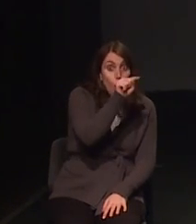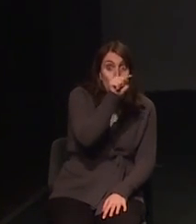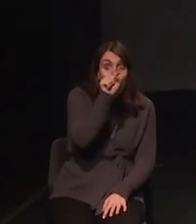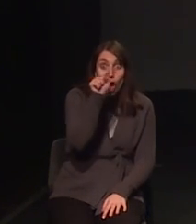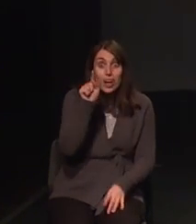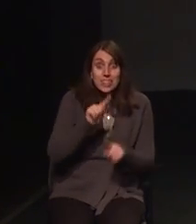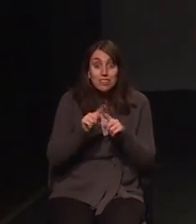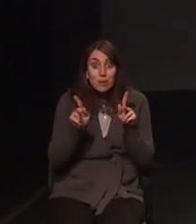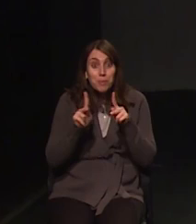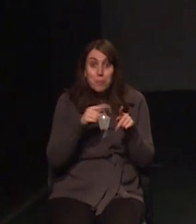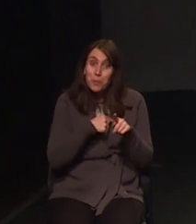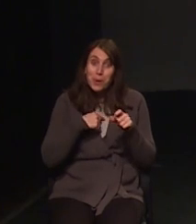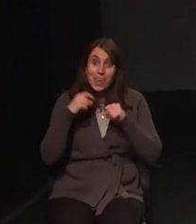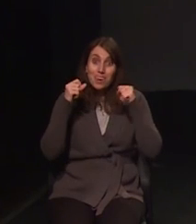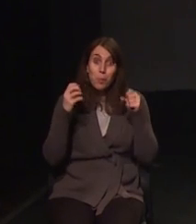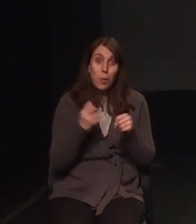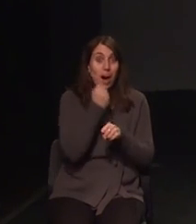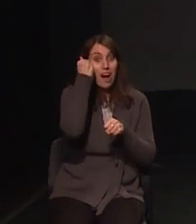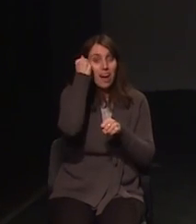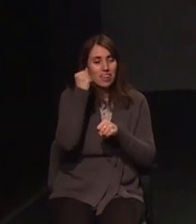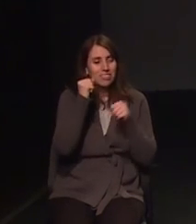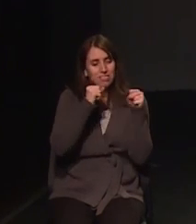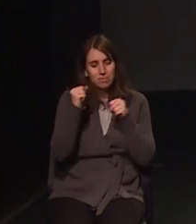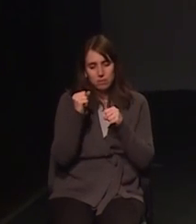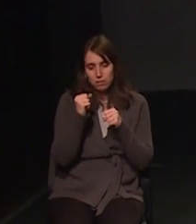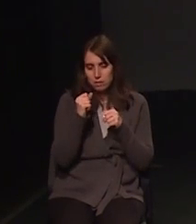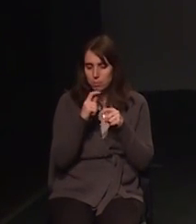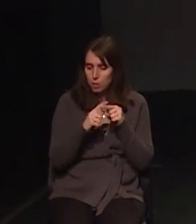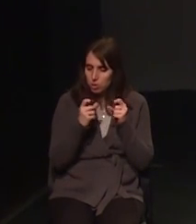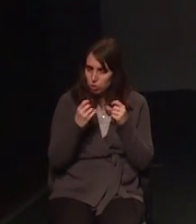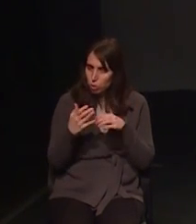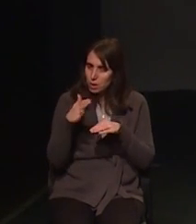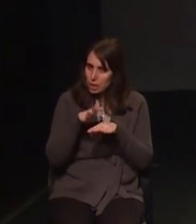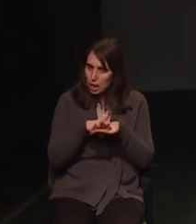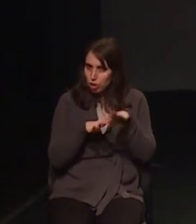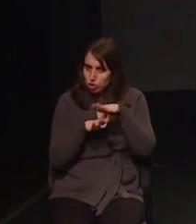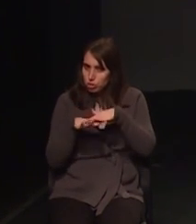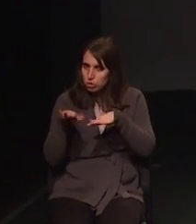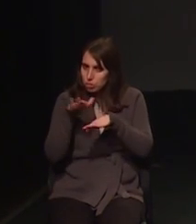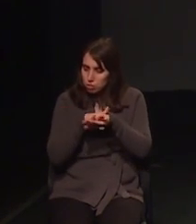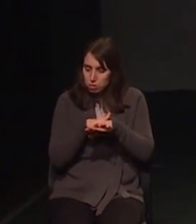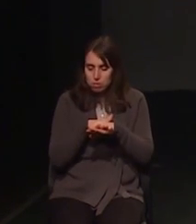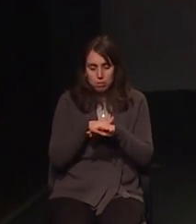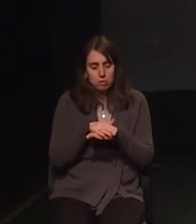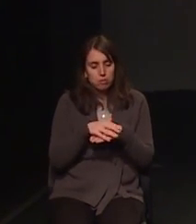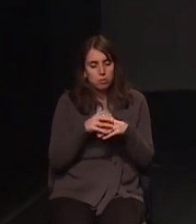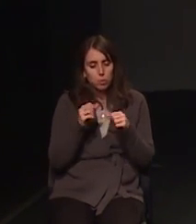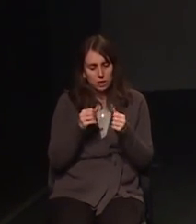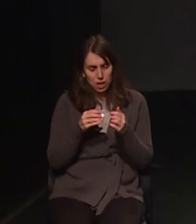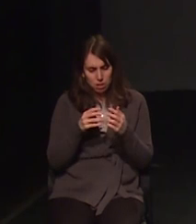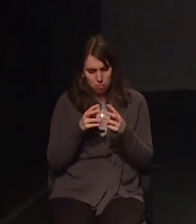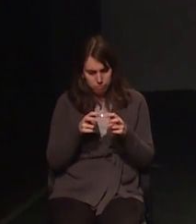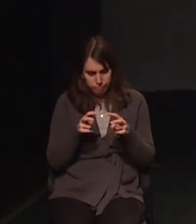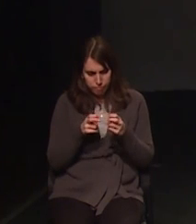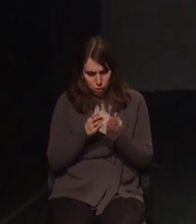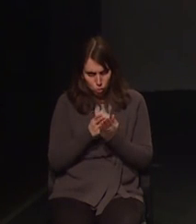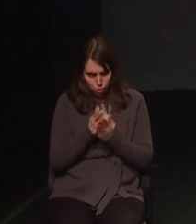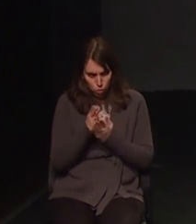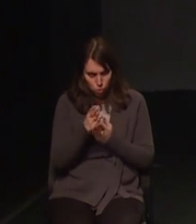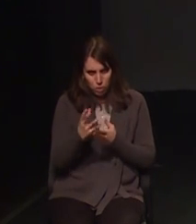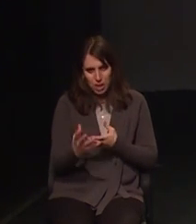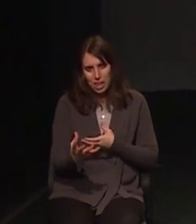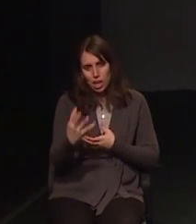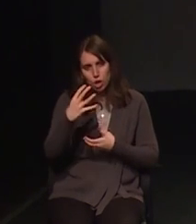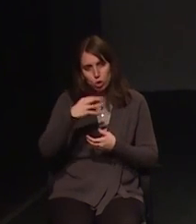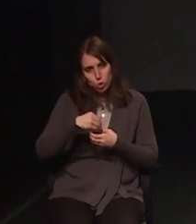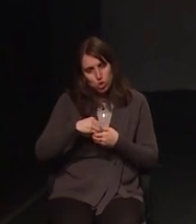won, you know? And so we know that there's so many layers that we can move through that. Inclusion to me implies an invitation.